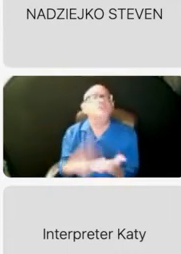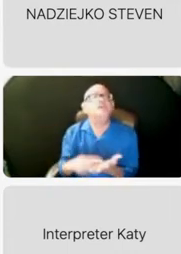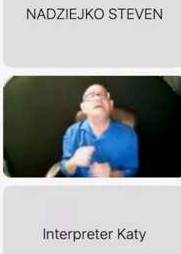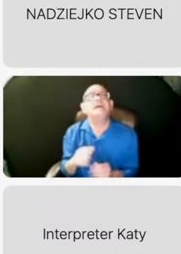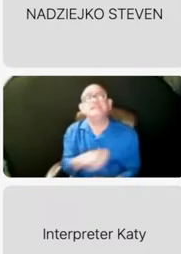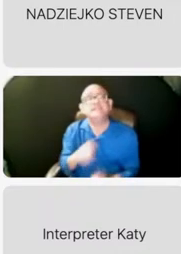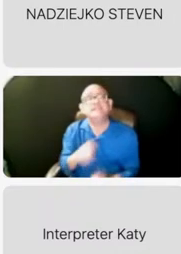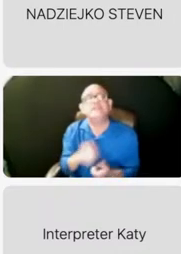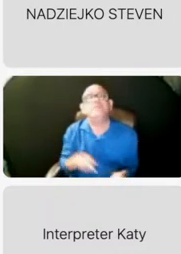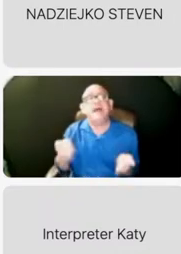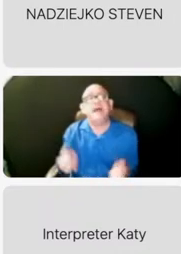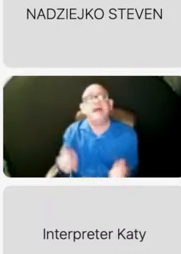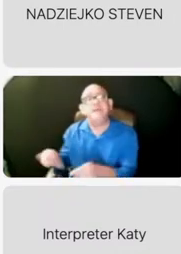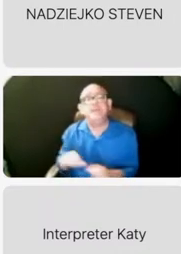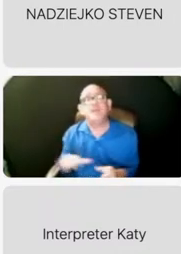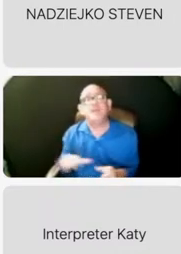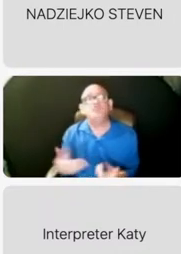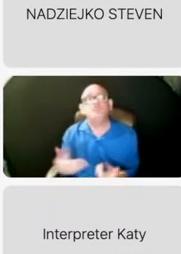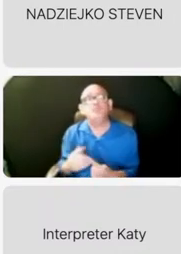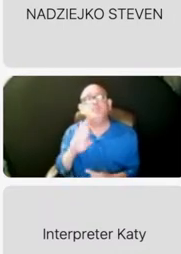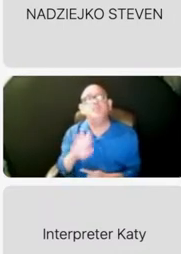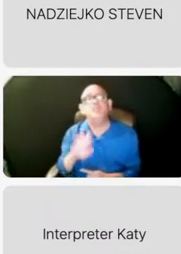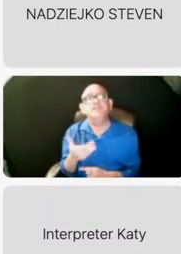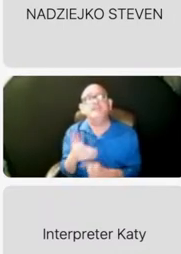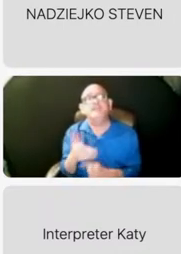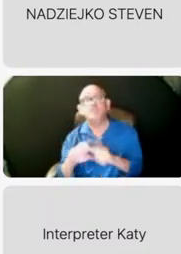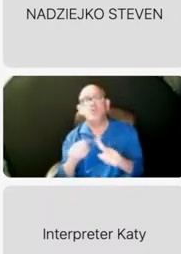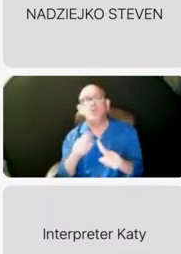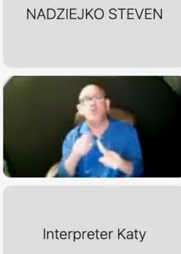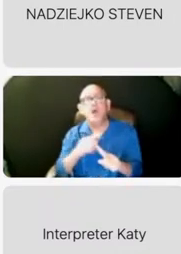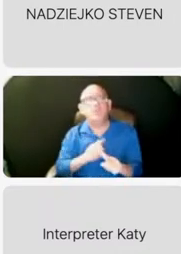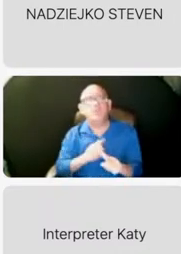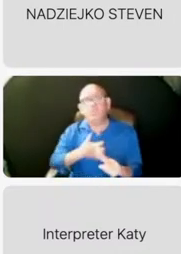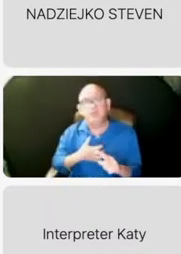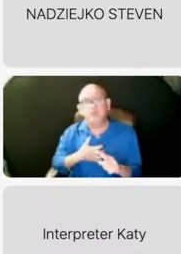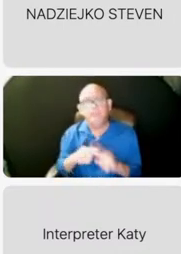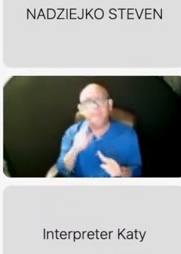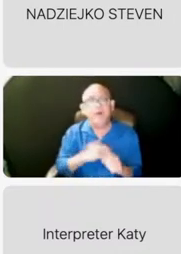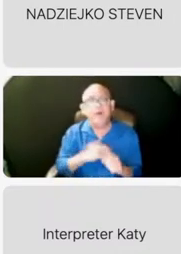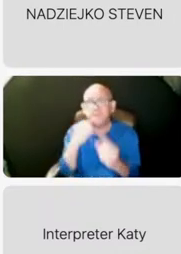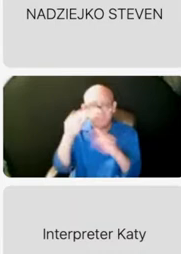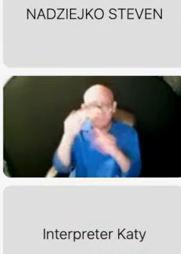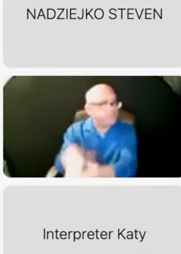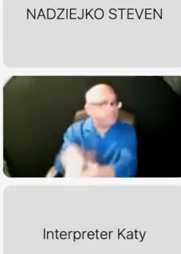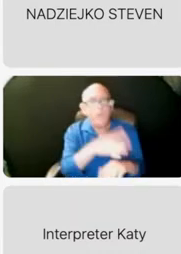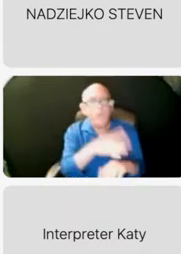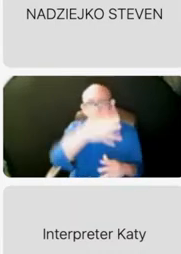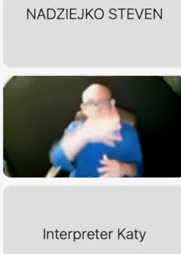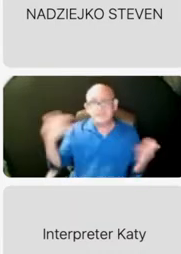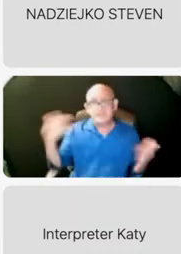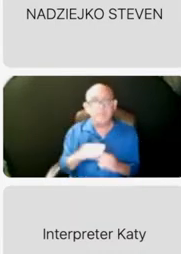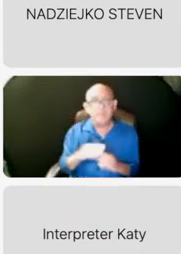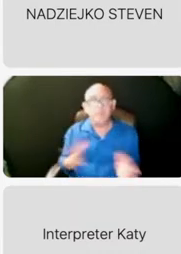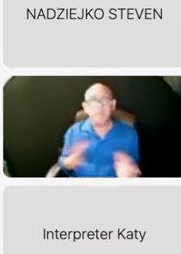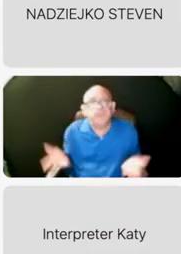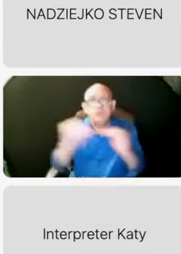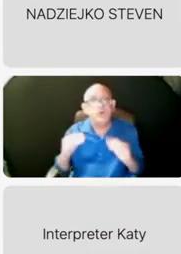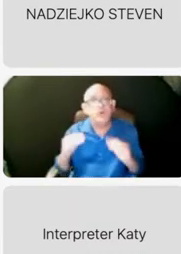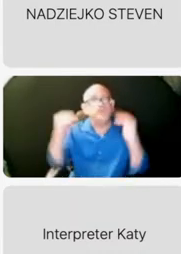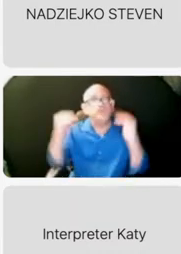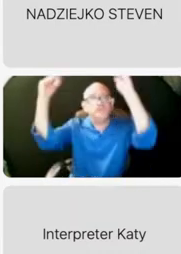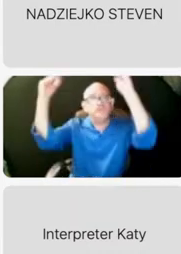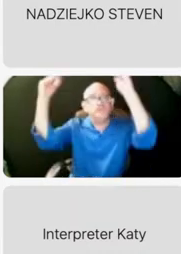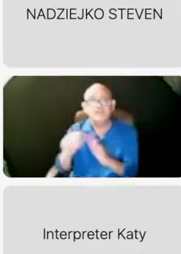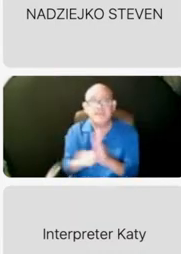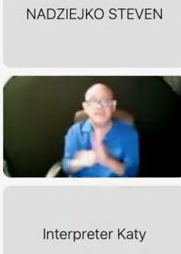bloomington high school that i experience which are despicable but i've been telling parents in the area and i may raise to higher levels in the state of california overall like